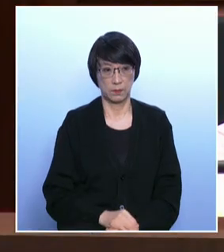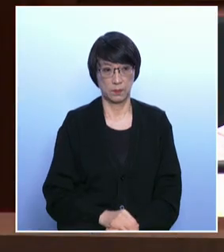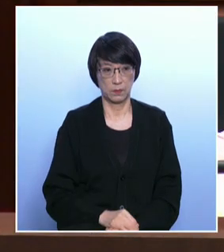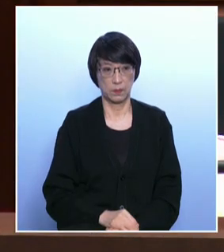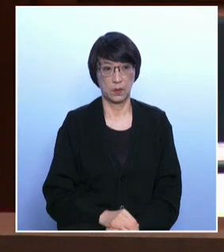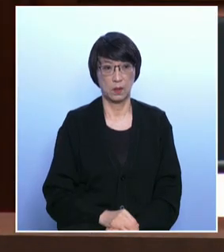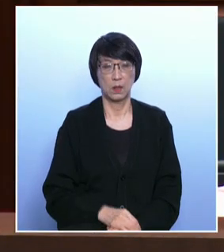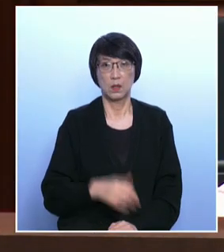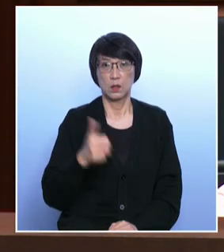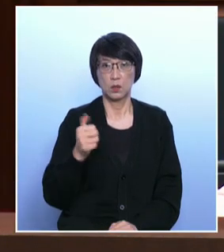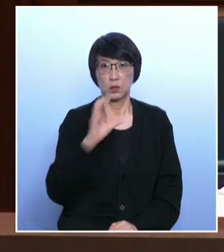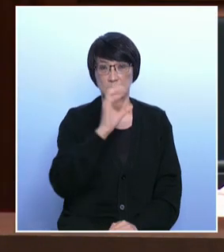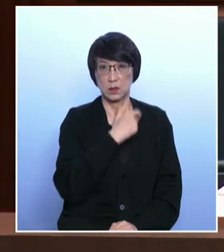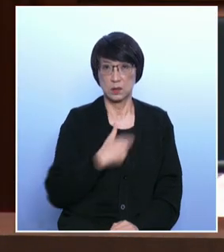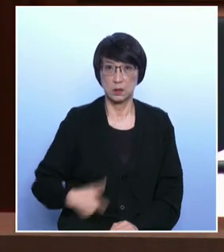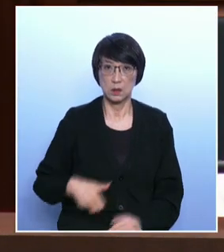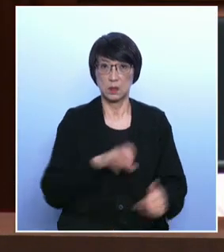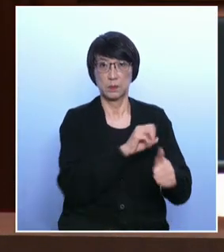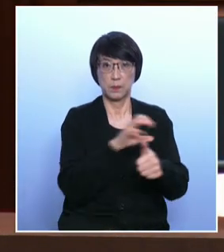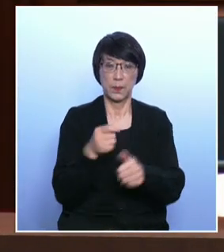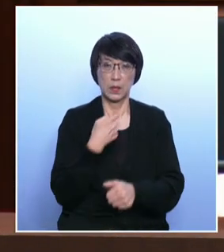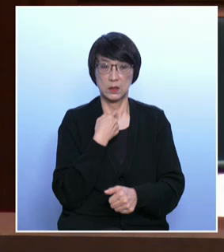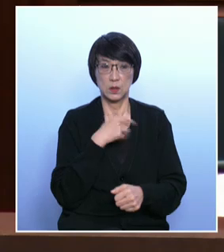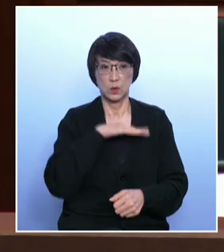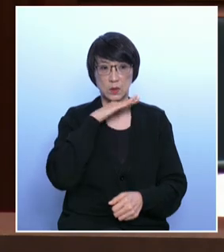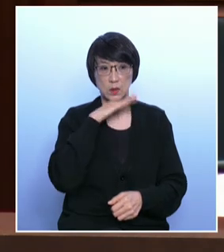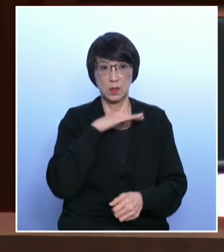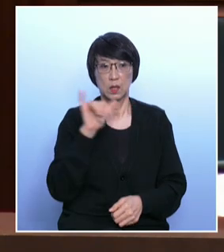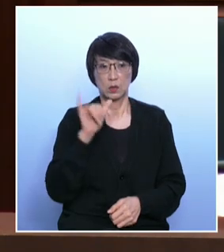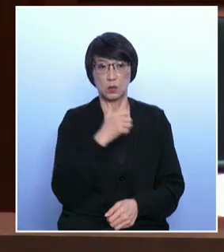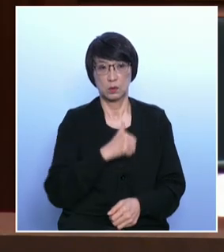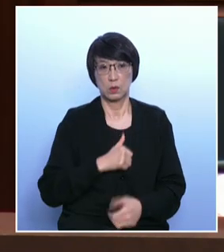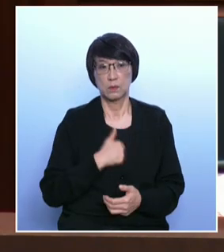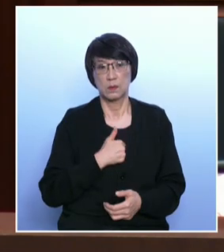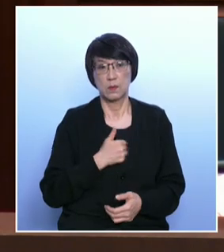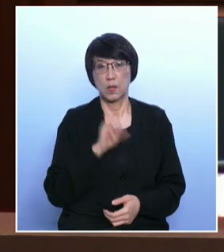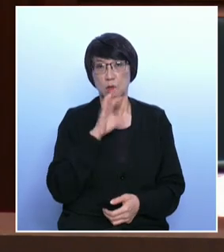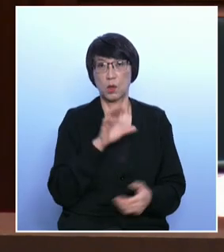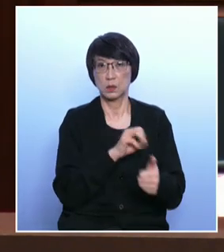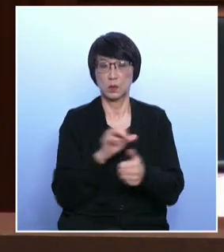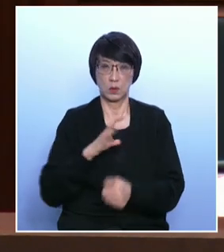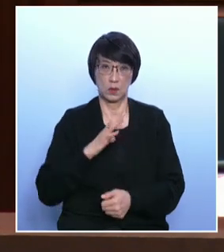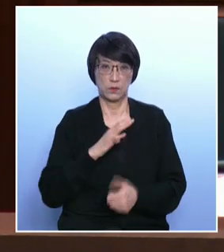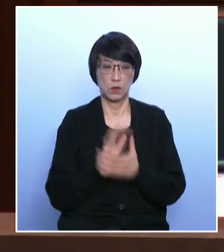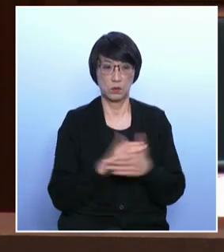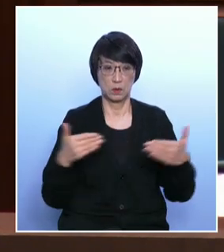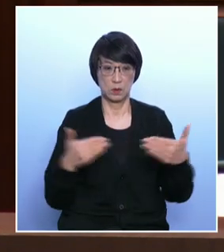has the means. Will you consider not seeking money from the administration, from the public coffers?